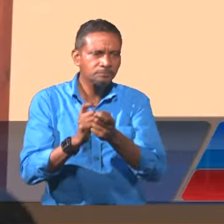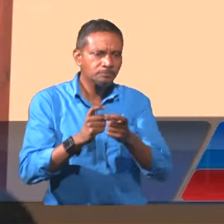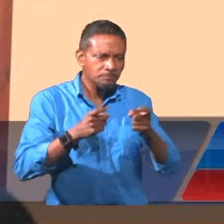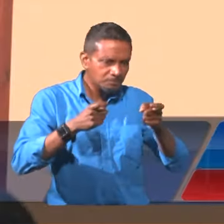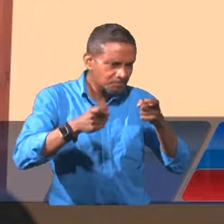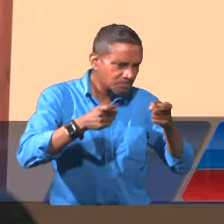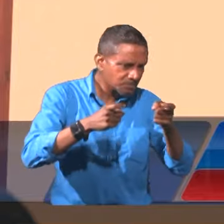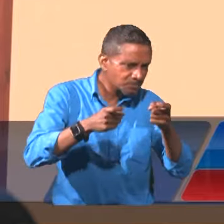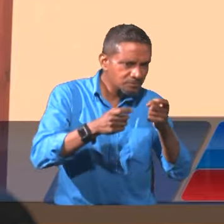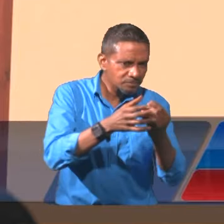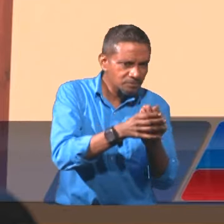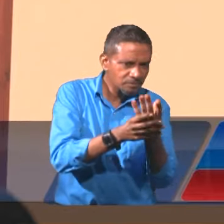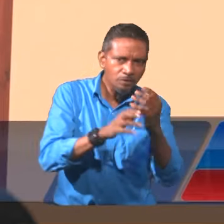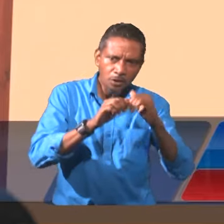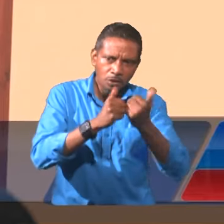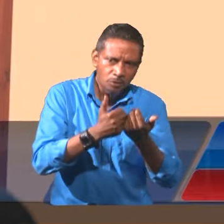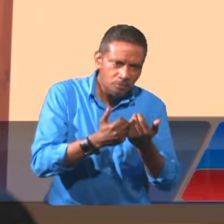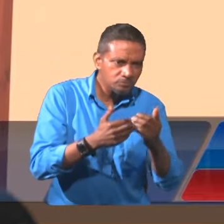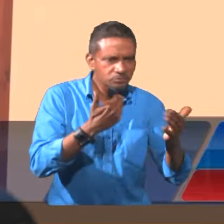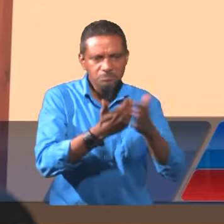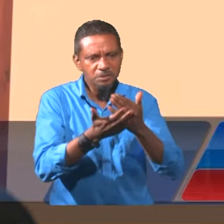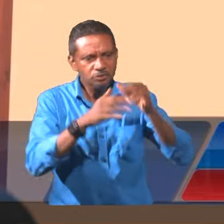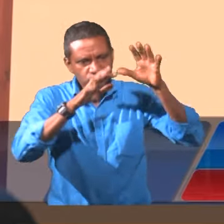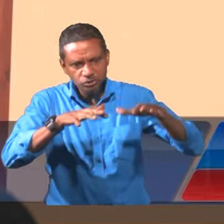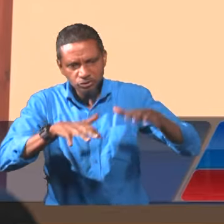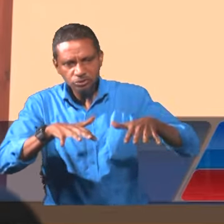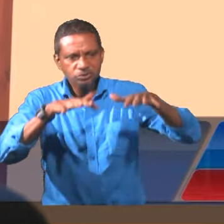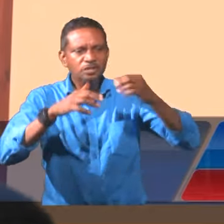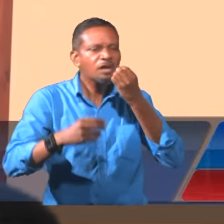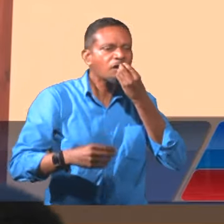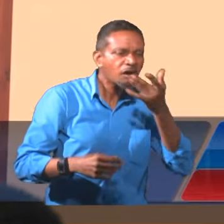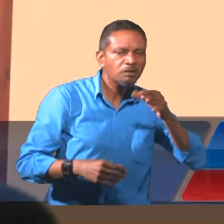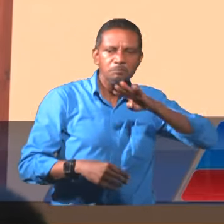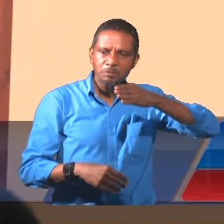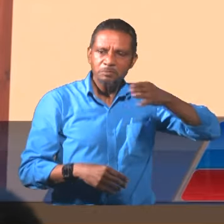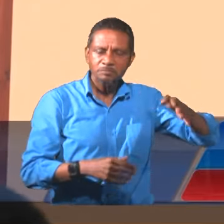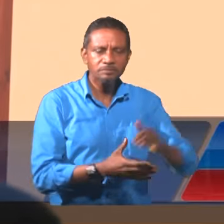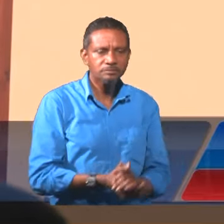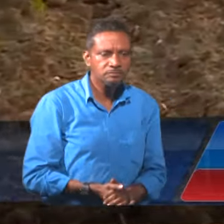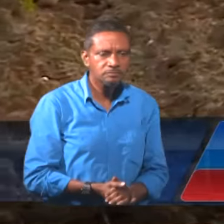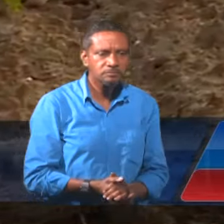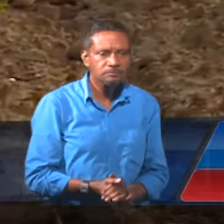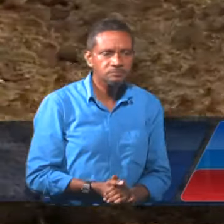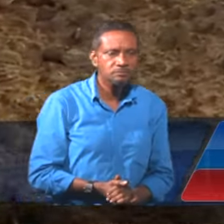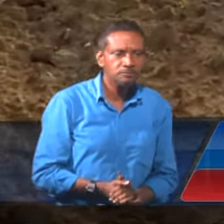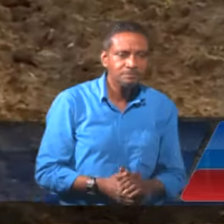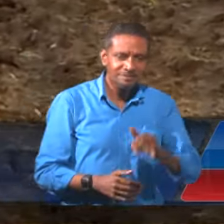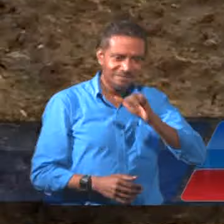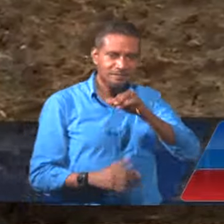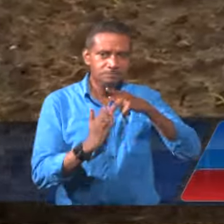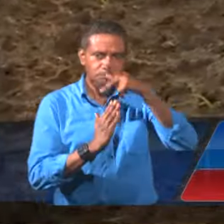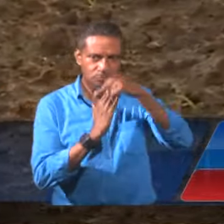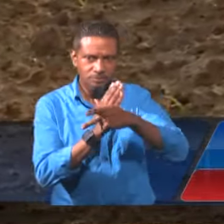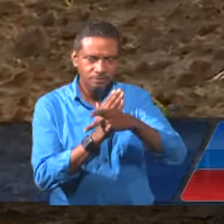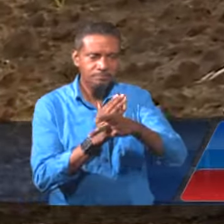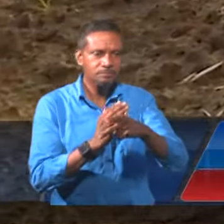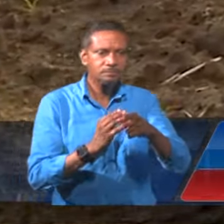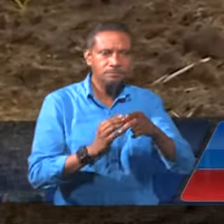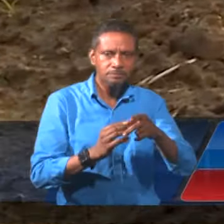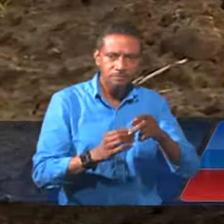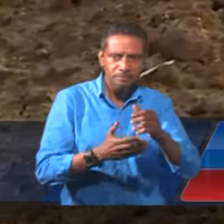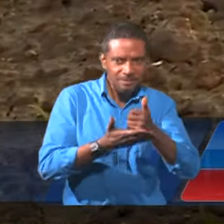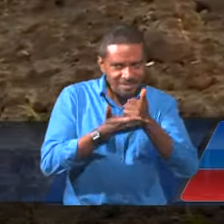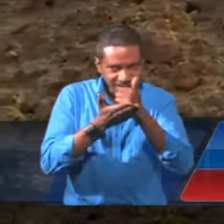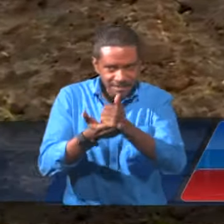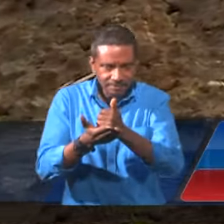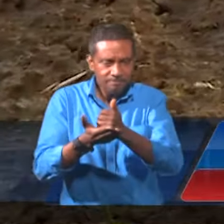Heat. According to Adish Ganpat, General Secretary of MarVista, their climate change program is meant to educate farmers on how to merge